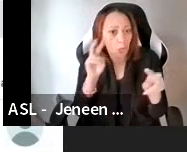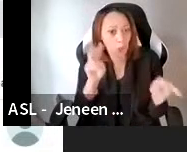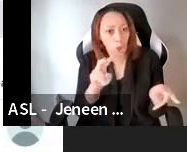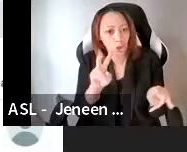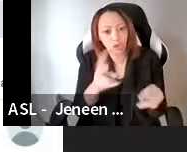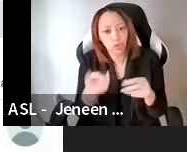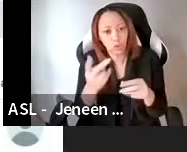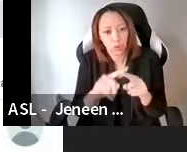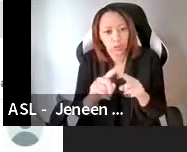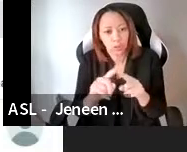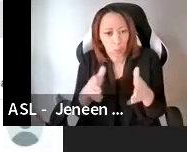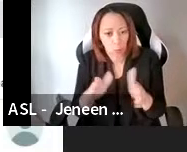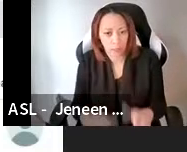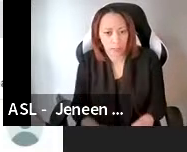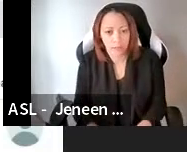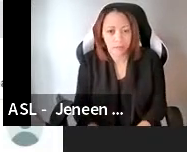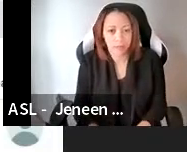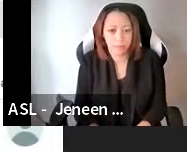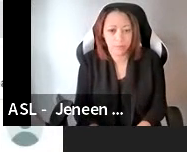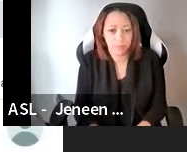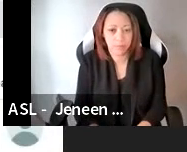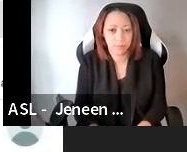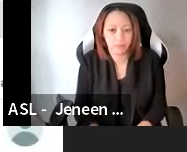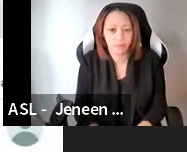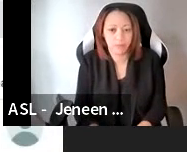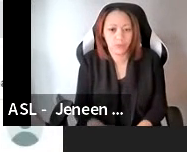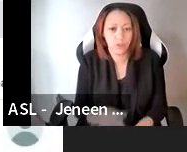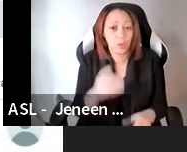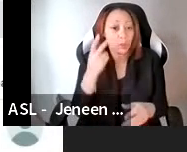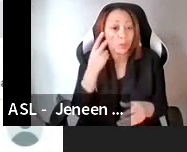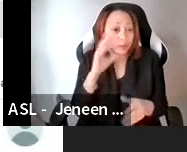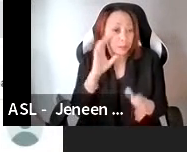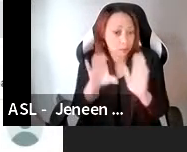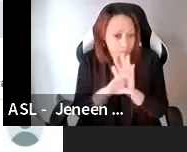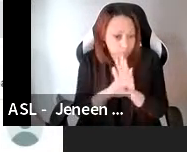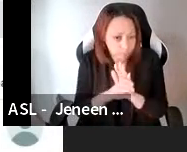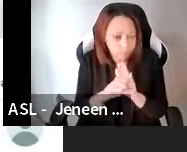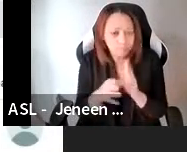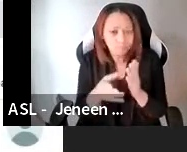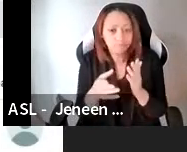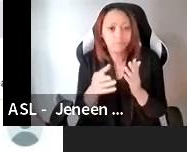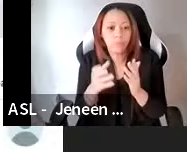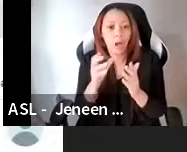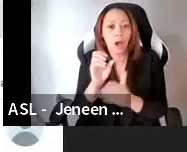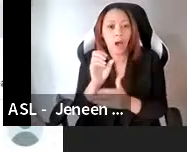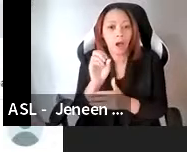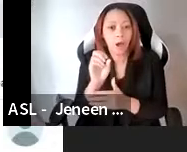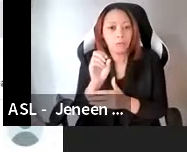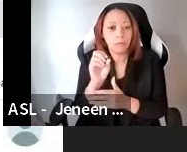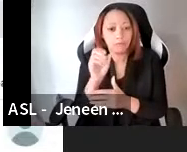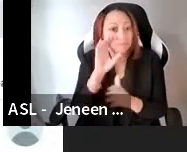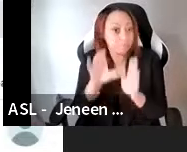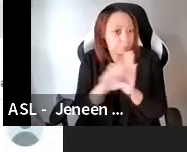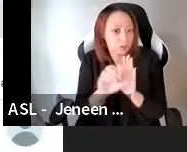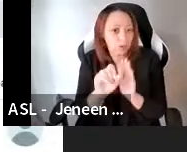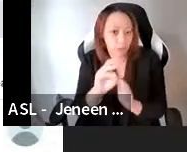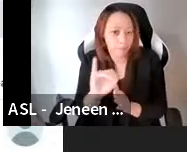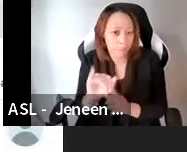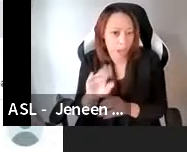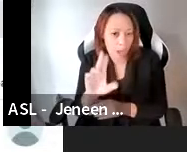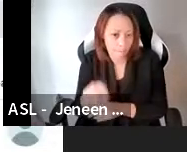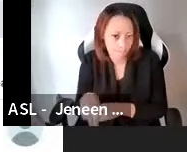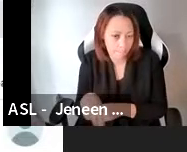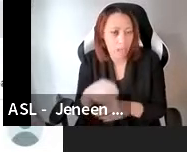ways. You can either look at standalone images of the mockups below, or you can click up here where it